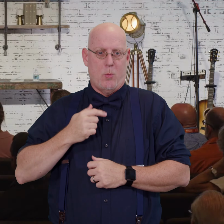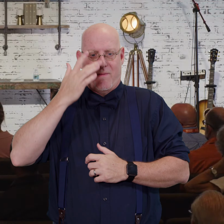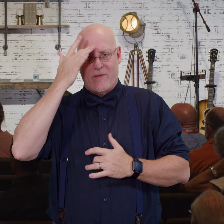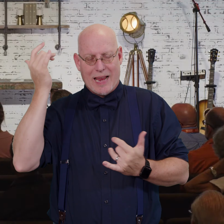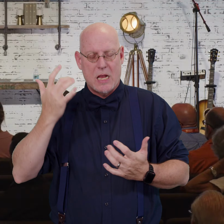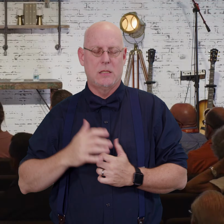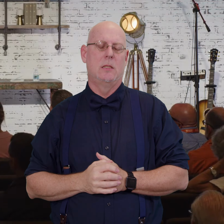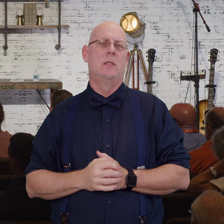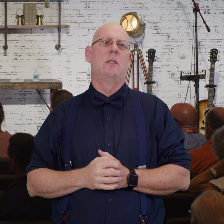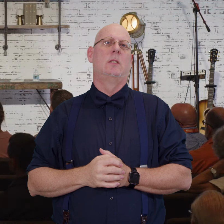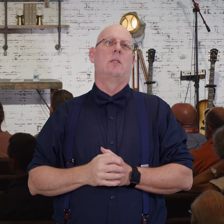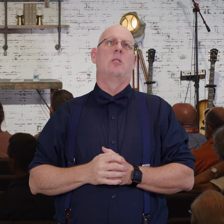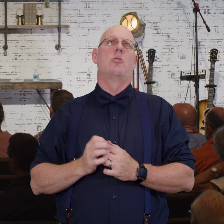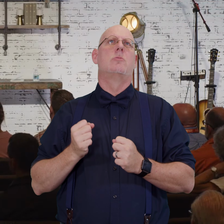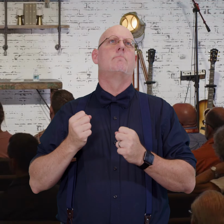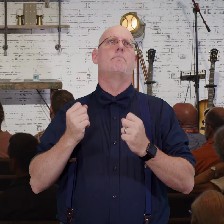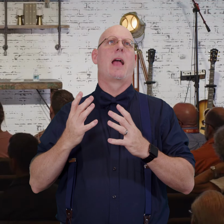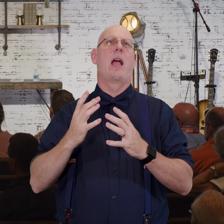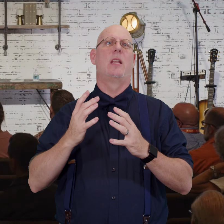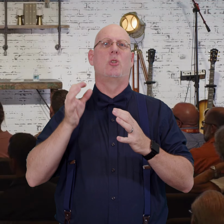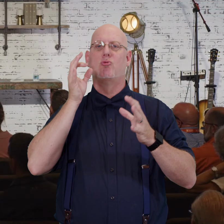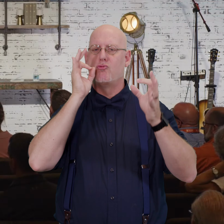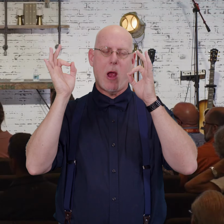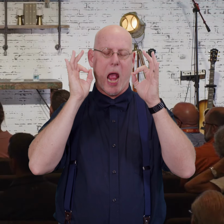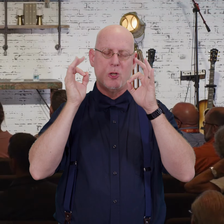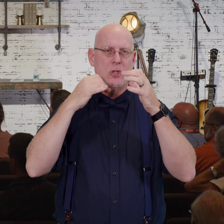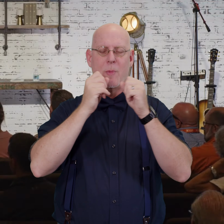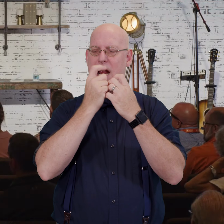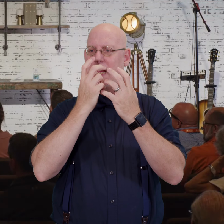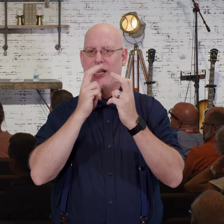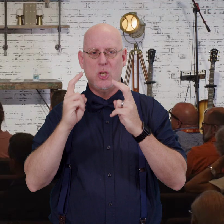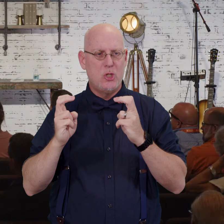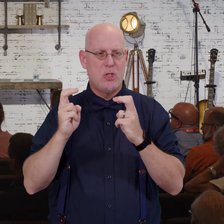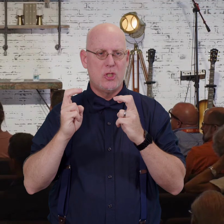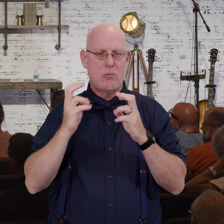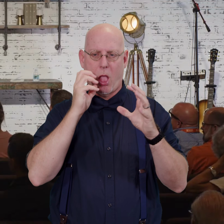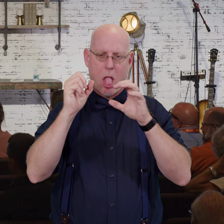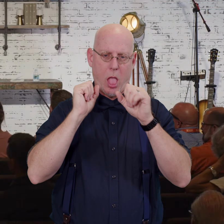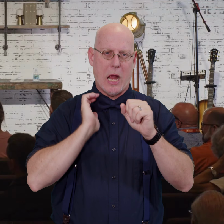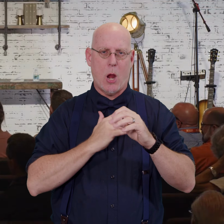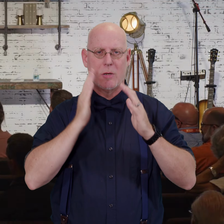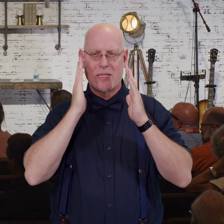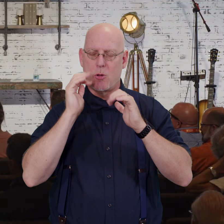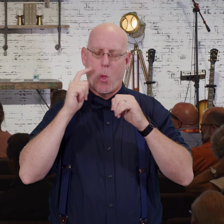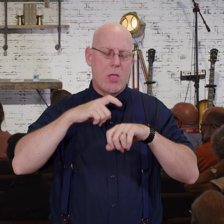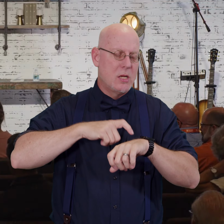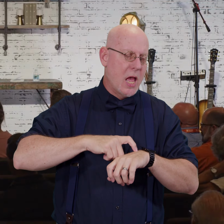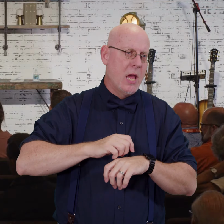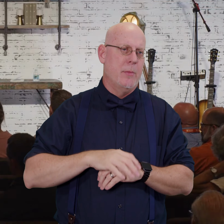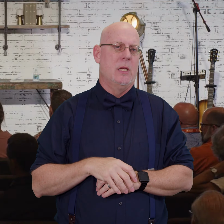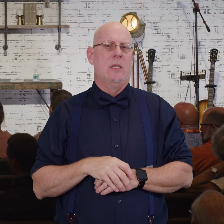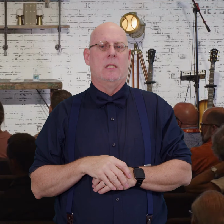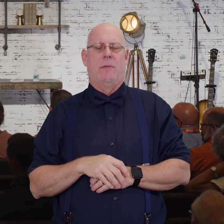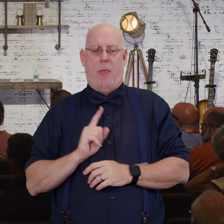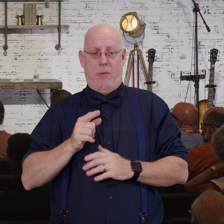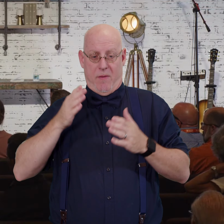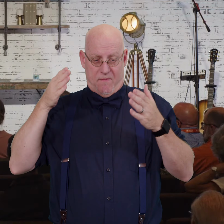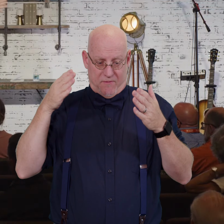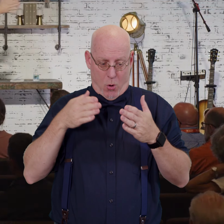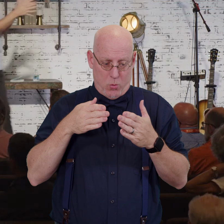forget. We've got so many distractions, so many issues pulling for our attention all the time. We can